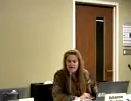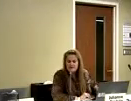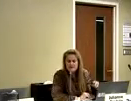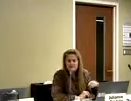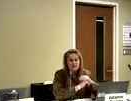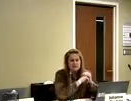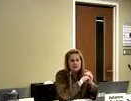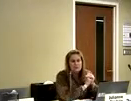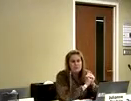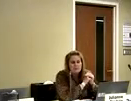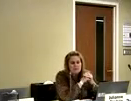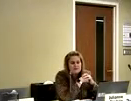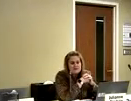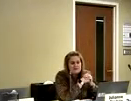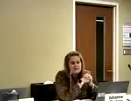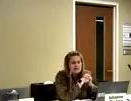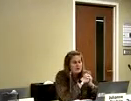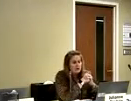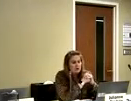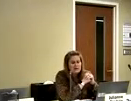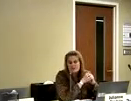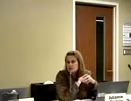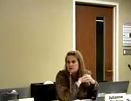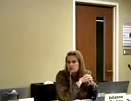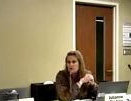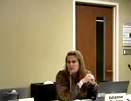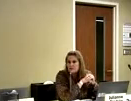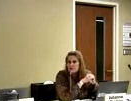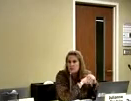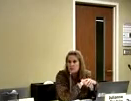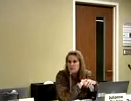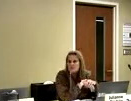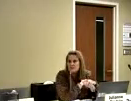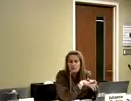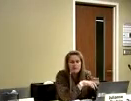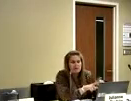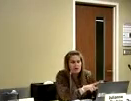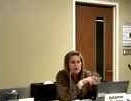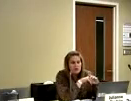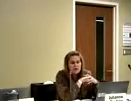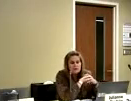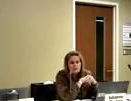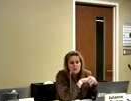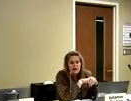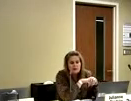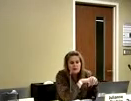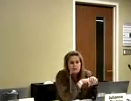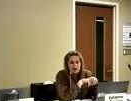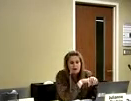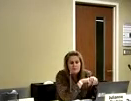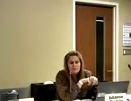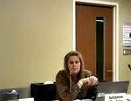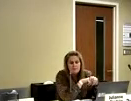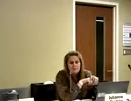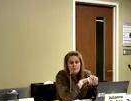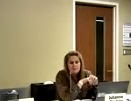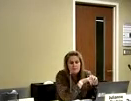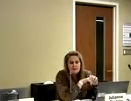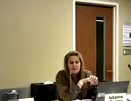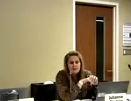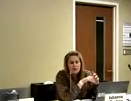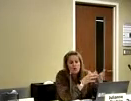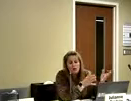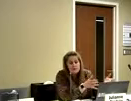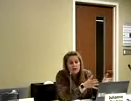0.18 deviation and remember this is congressional so we're down to one person one vote so i would um